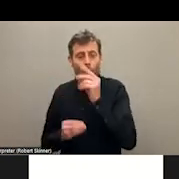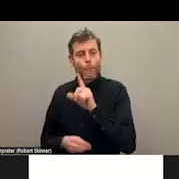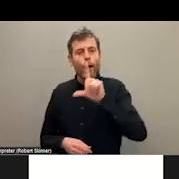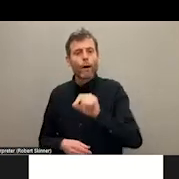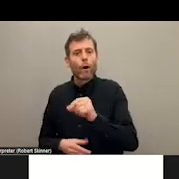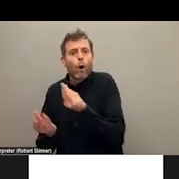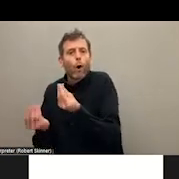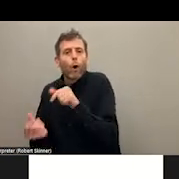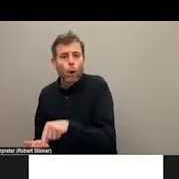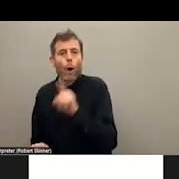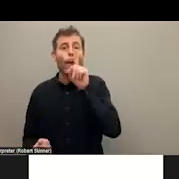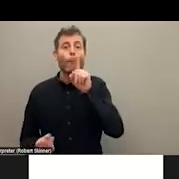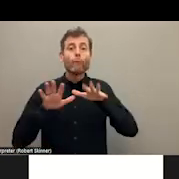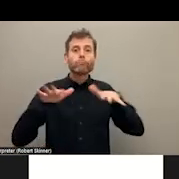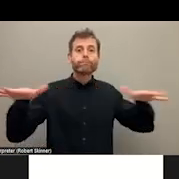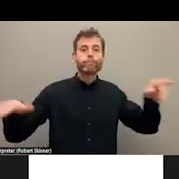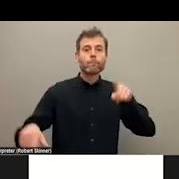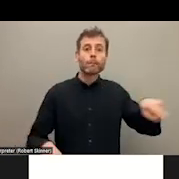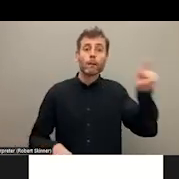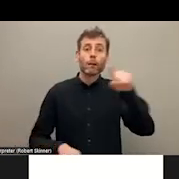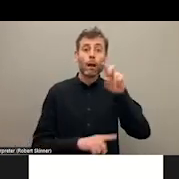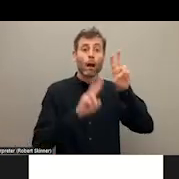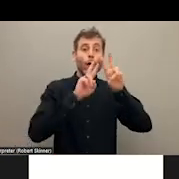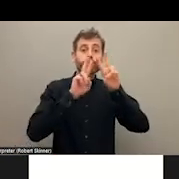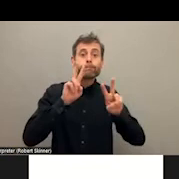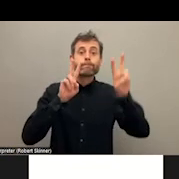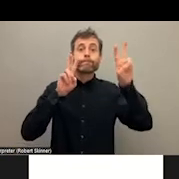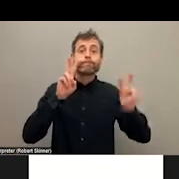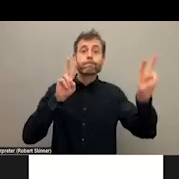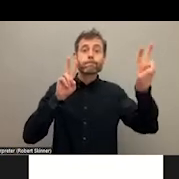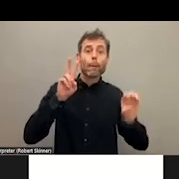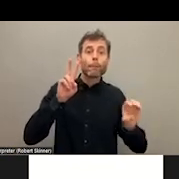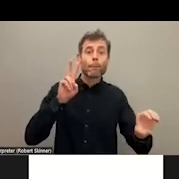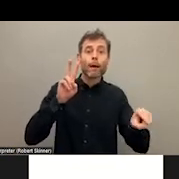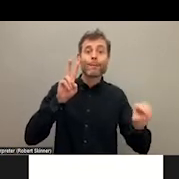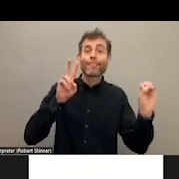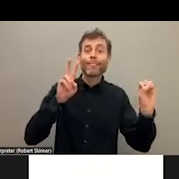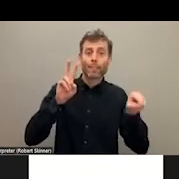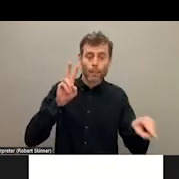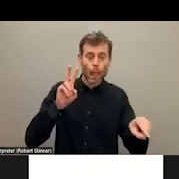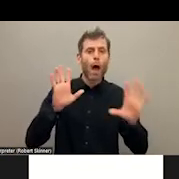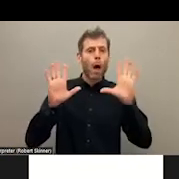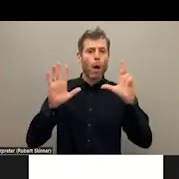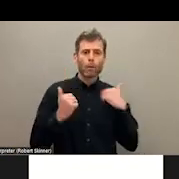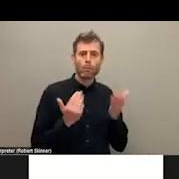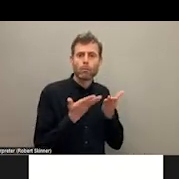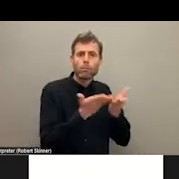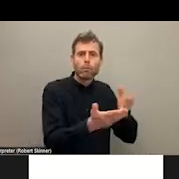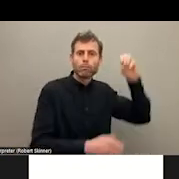of electricity. What about if we don't have electricity? Well, there is solar energy that we can